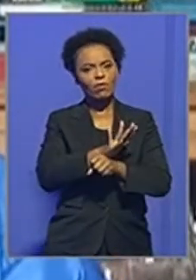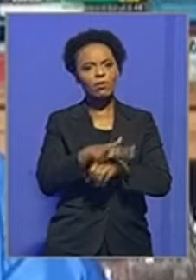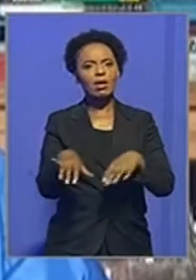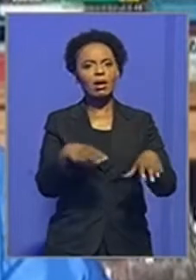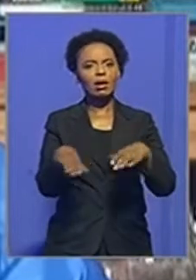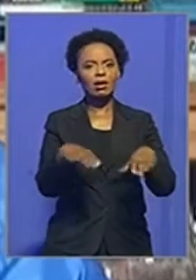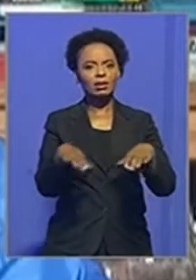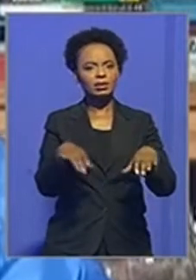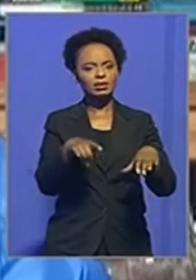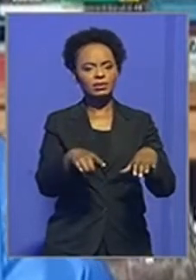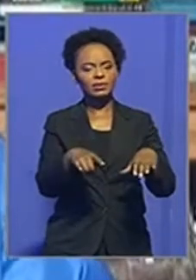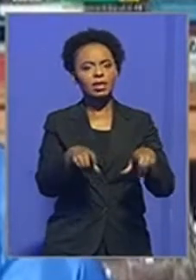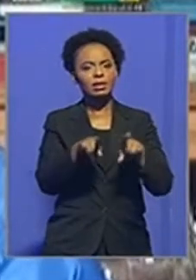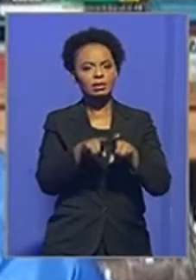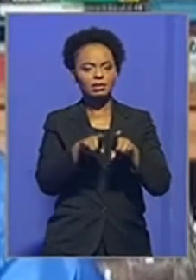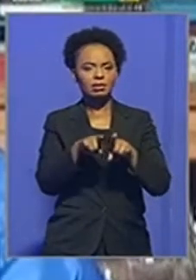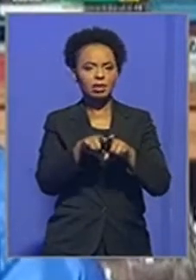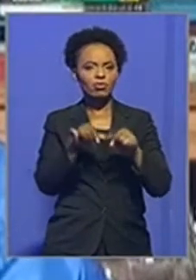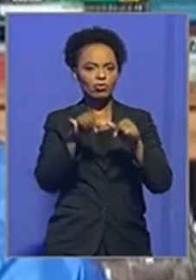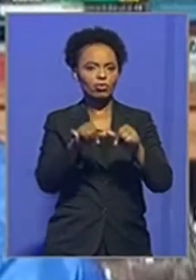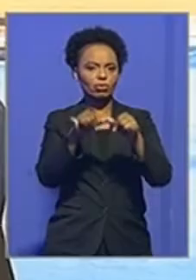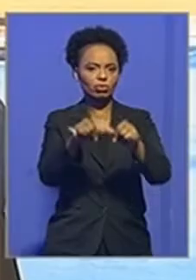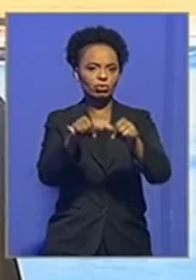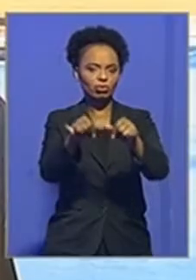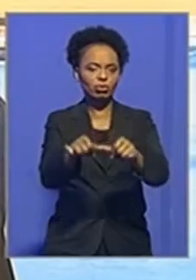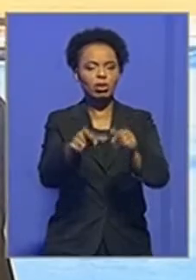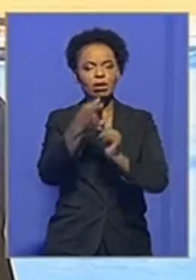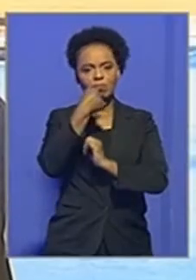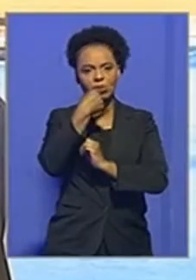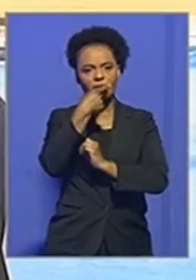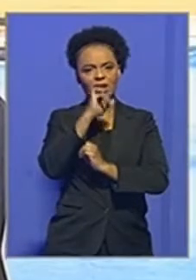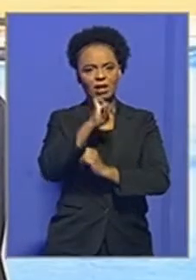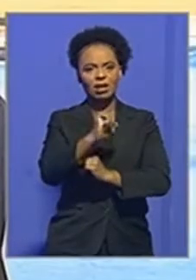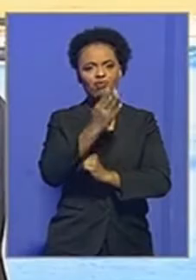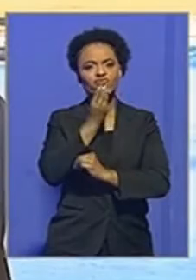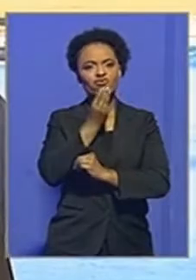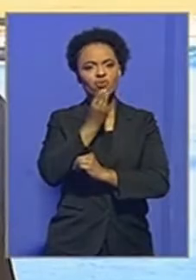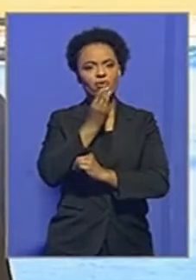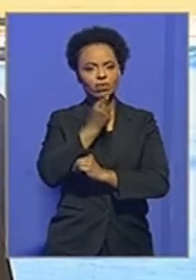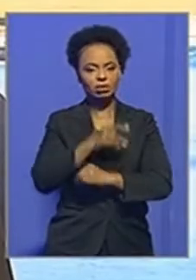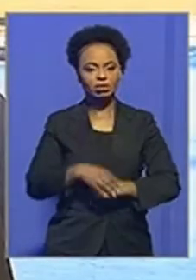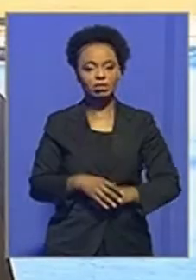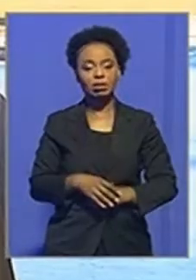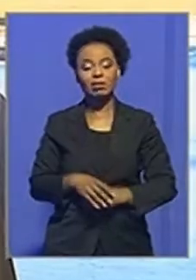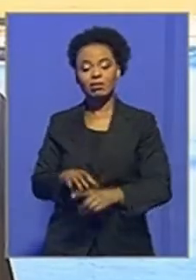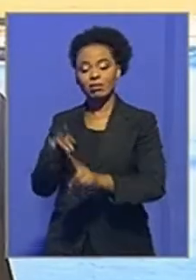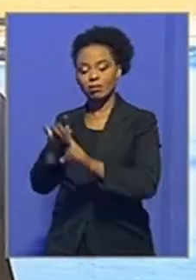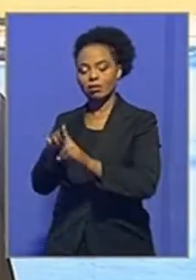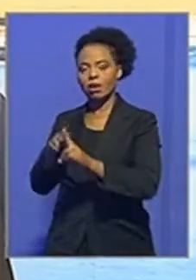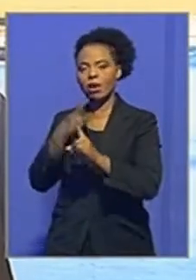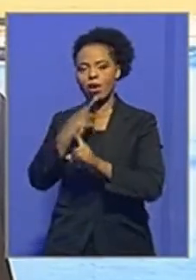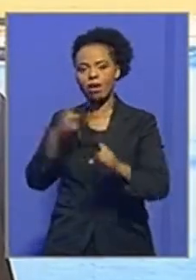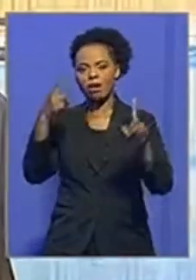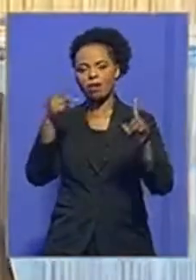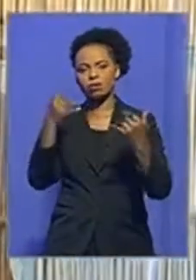continuing treatment for unstable glucose. Ge a tsebiša ka go hlokofala ga Kgoši Zwelithini, Buthelezi